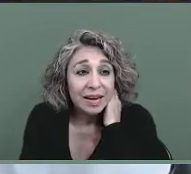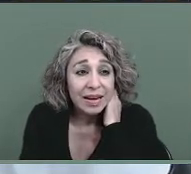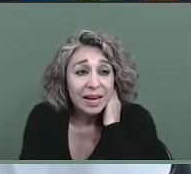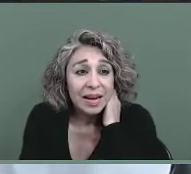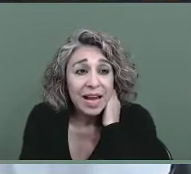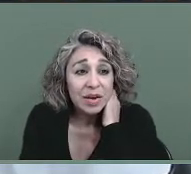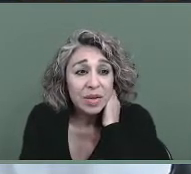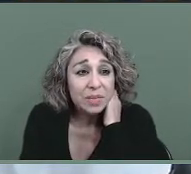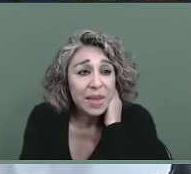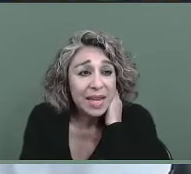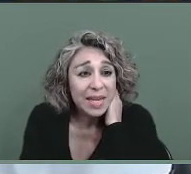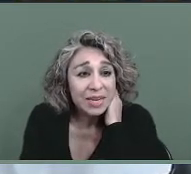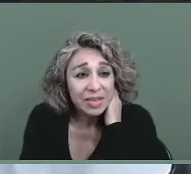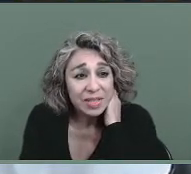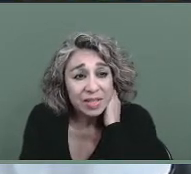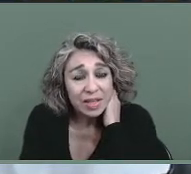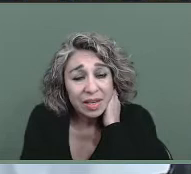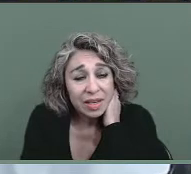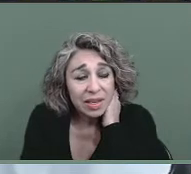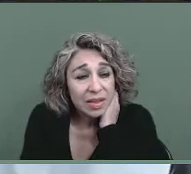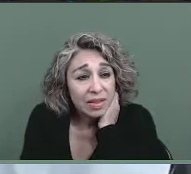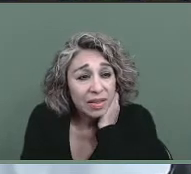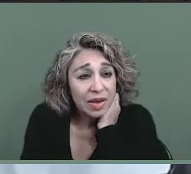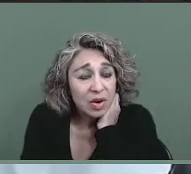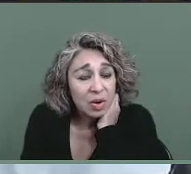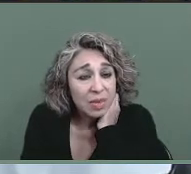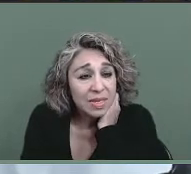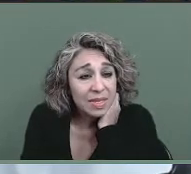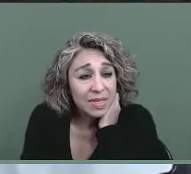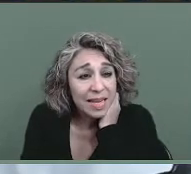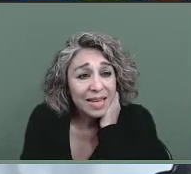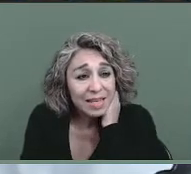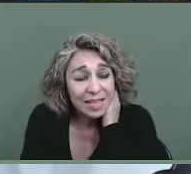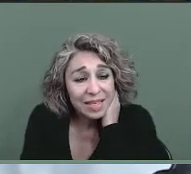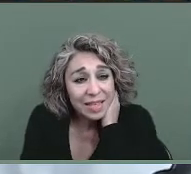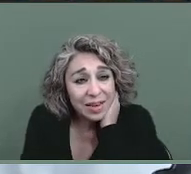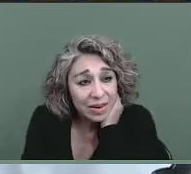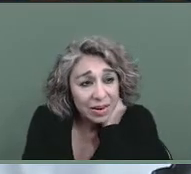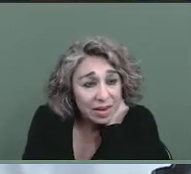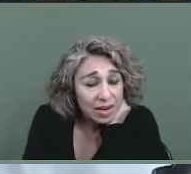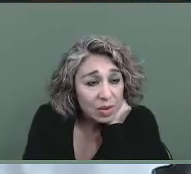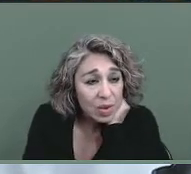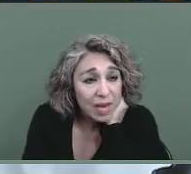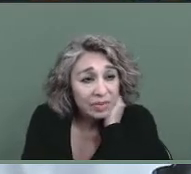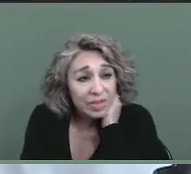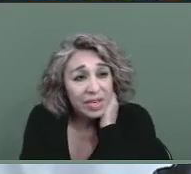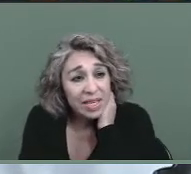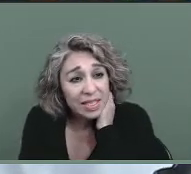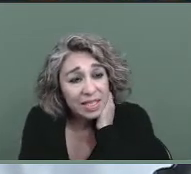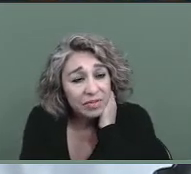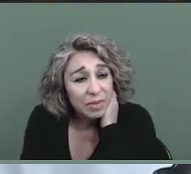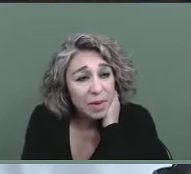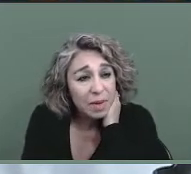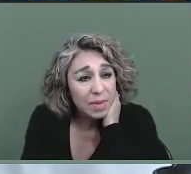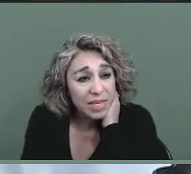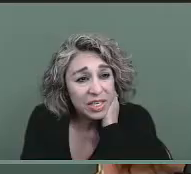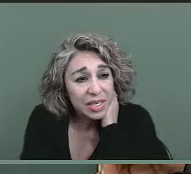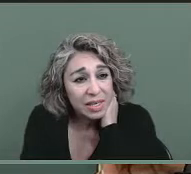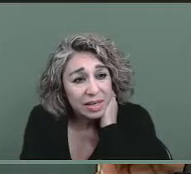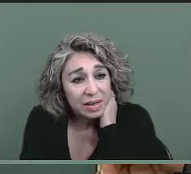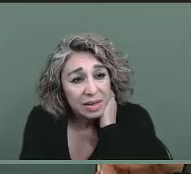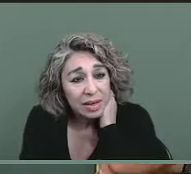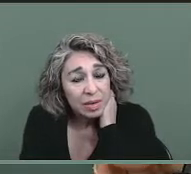not only to pay interest the enormous debt this year we have to destined from our